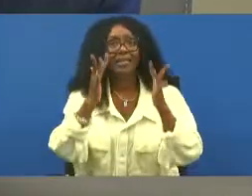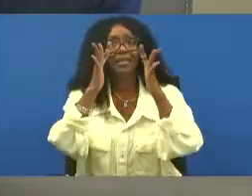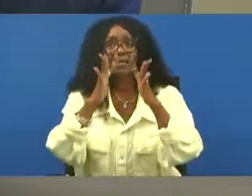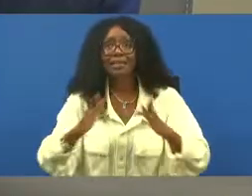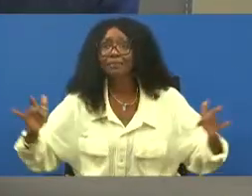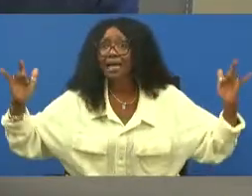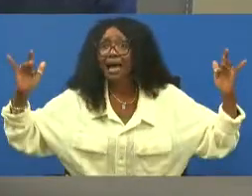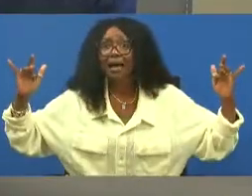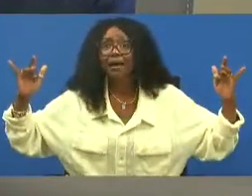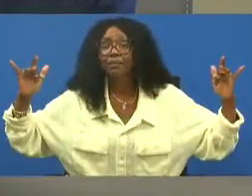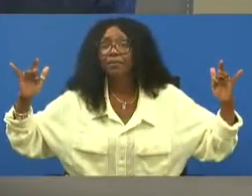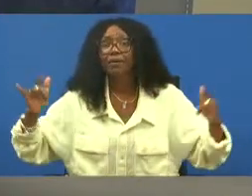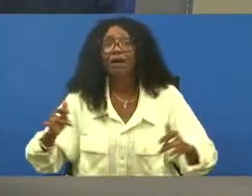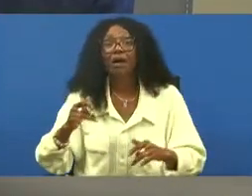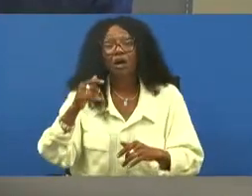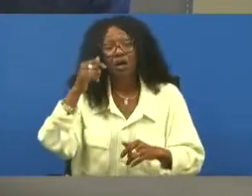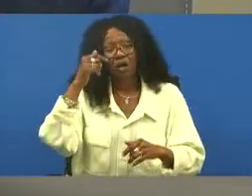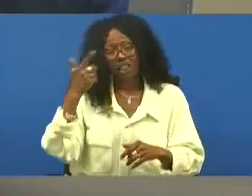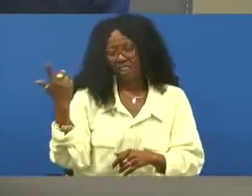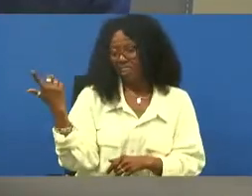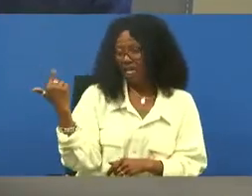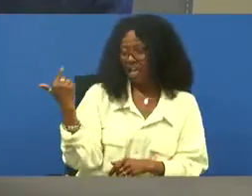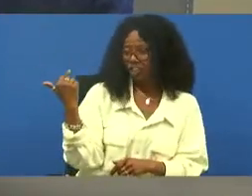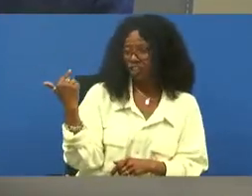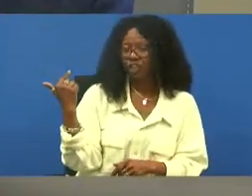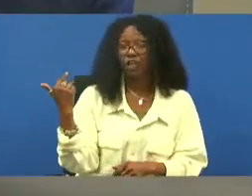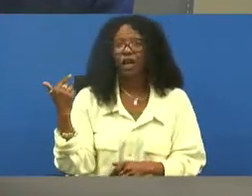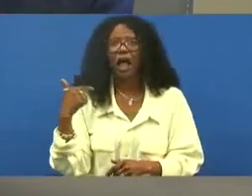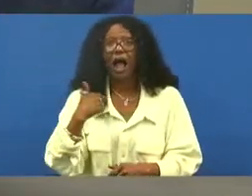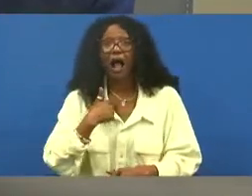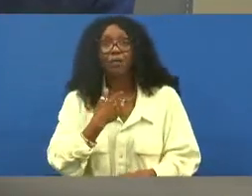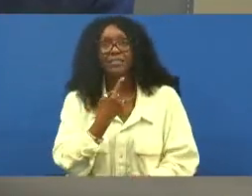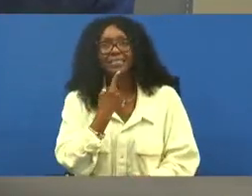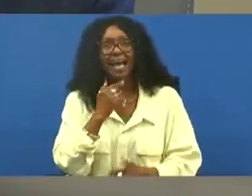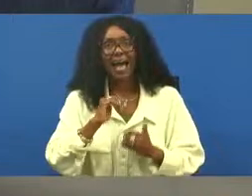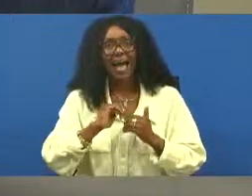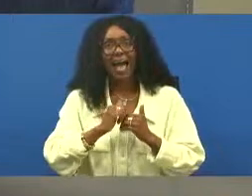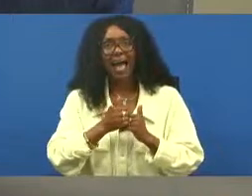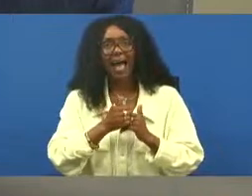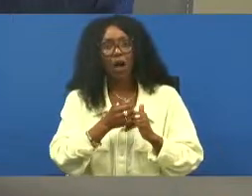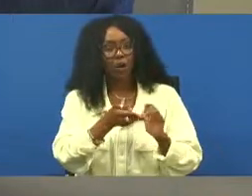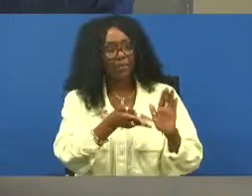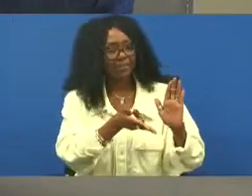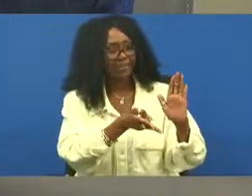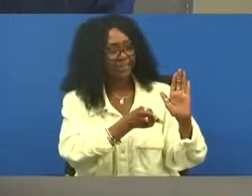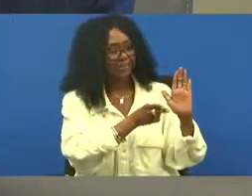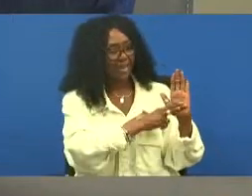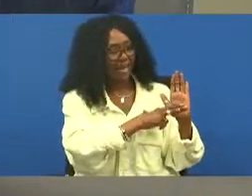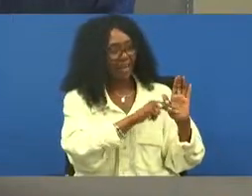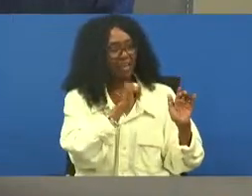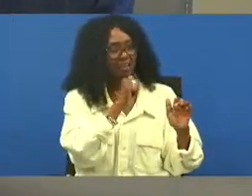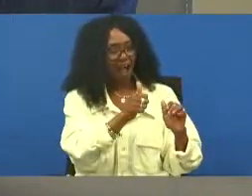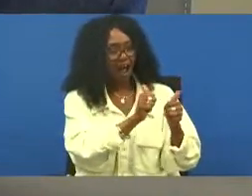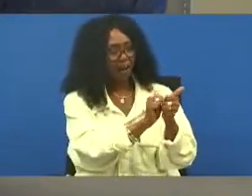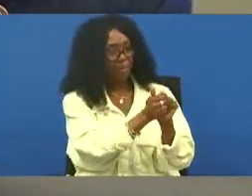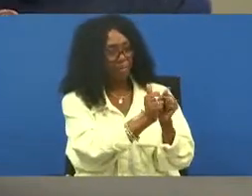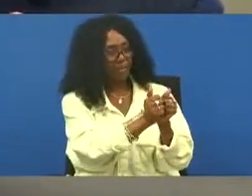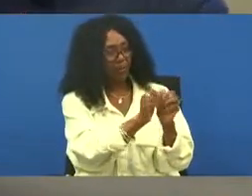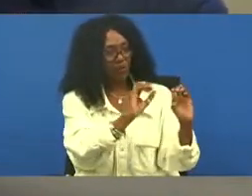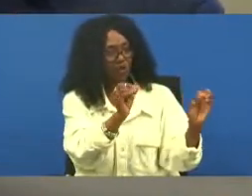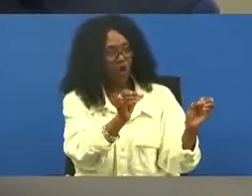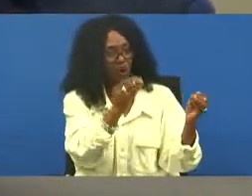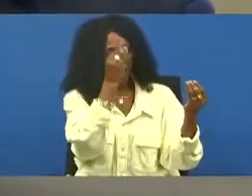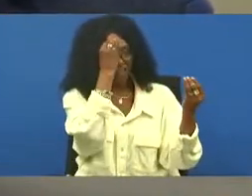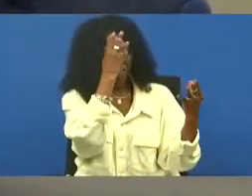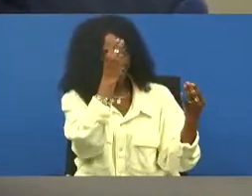previous comments last year when this was done, I was saying how are we signing a non-compete without any data to justify it. Brandon and I